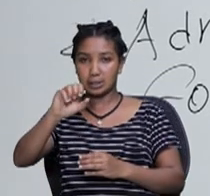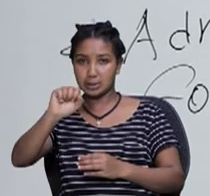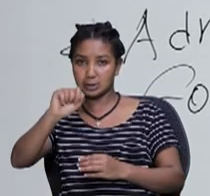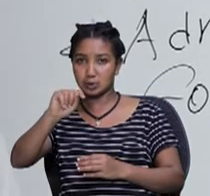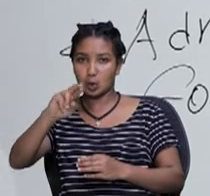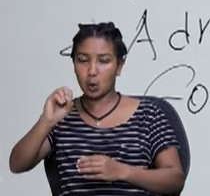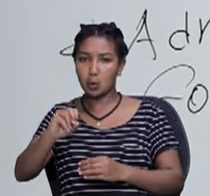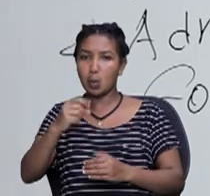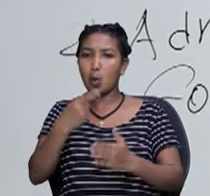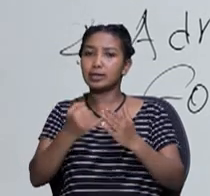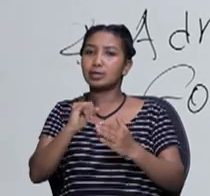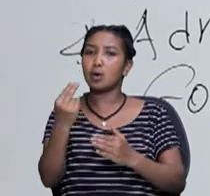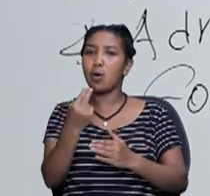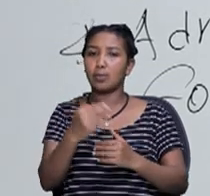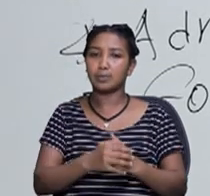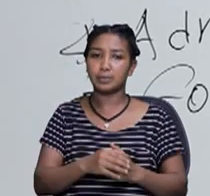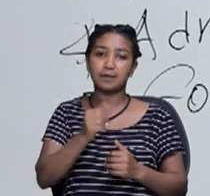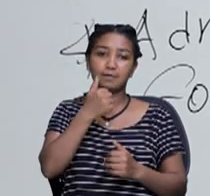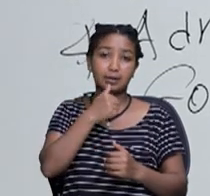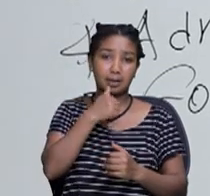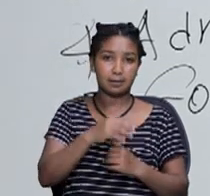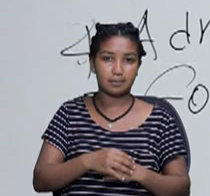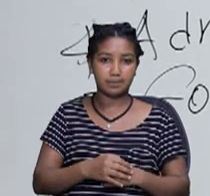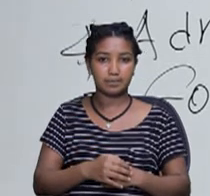What is the role of testosterone? In